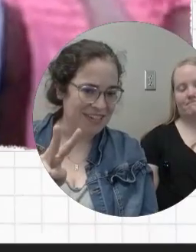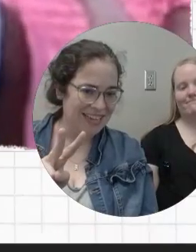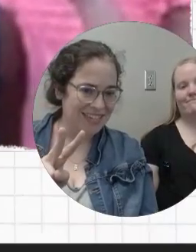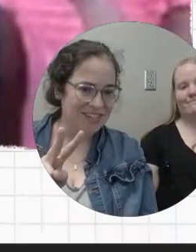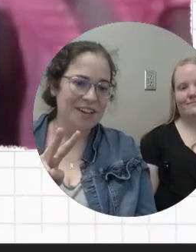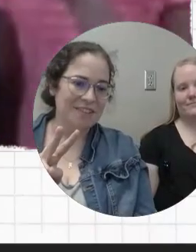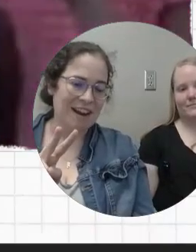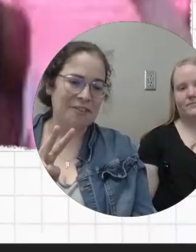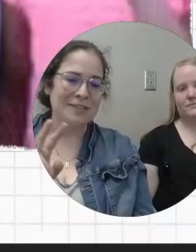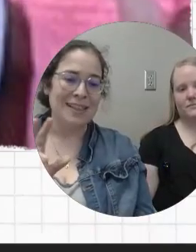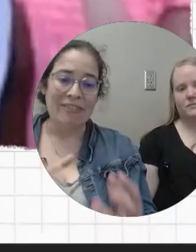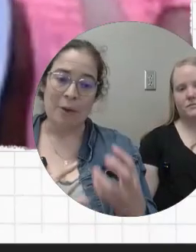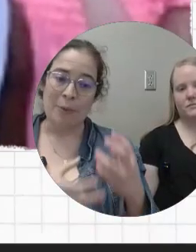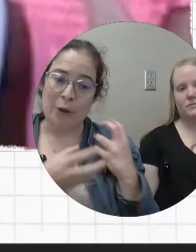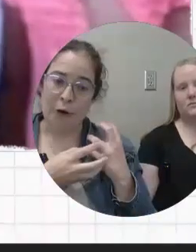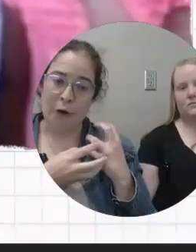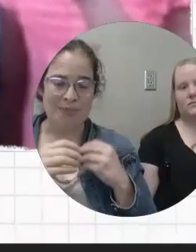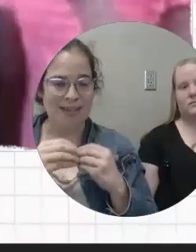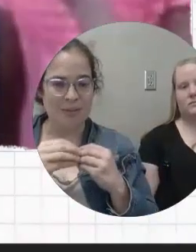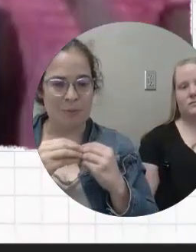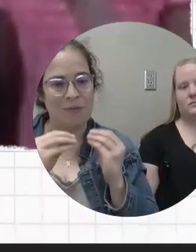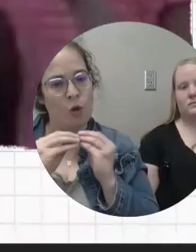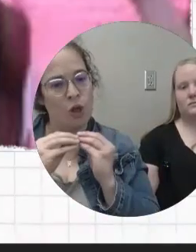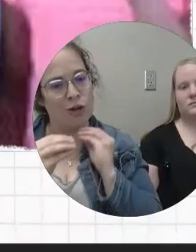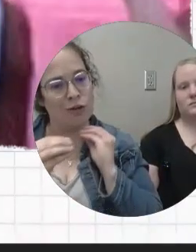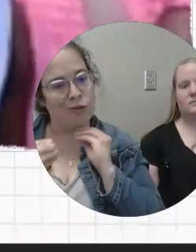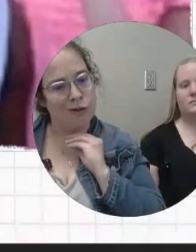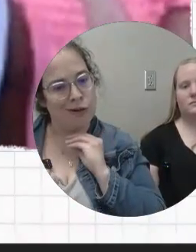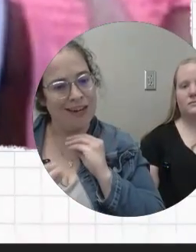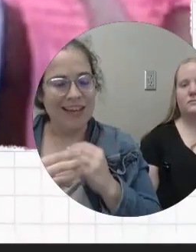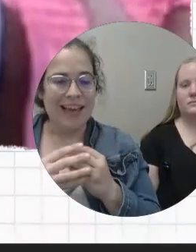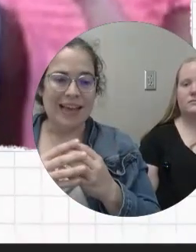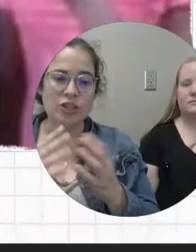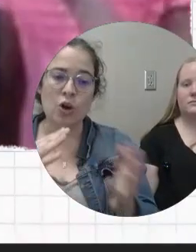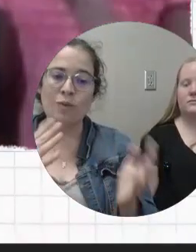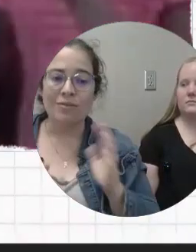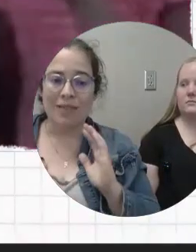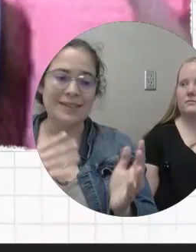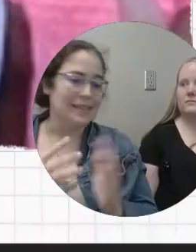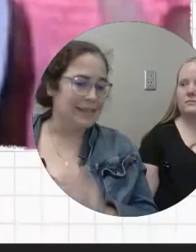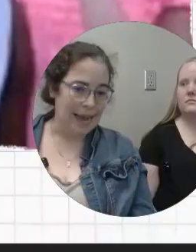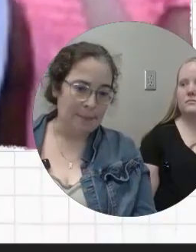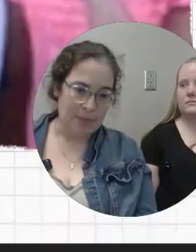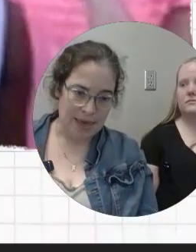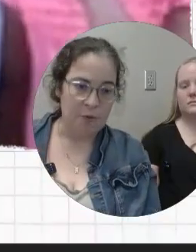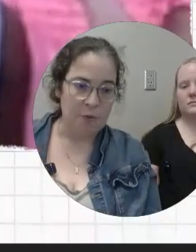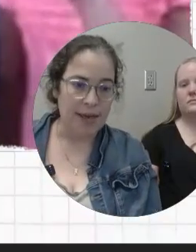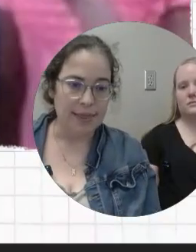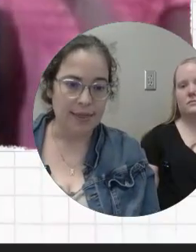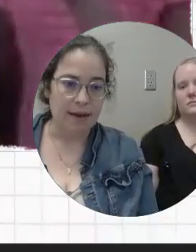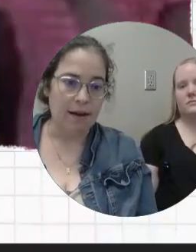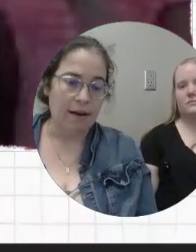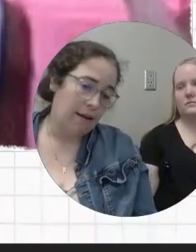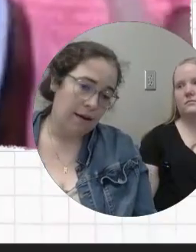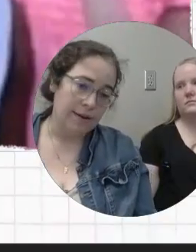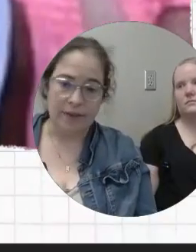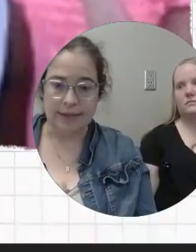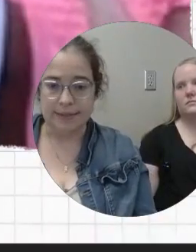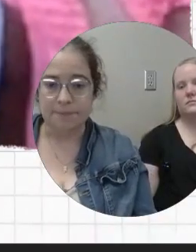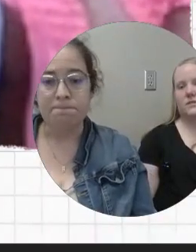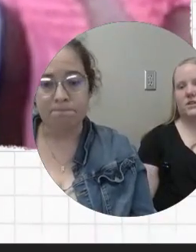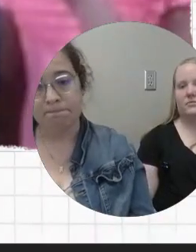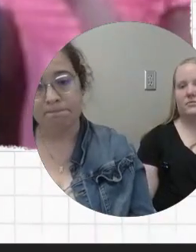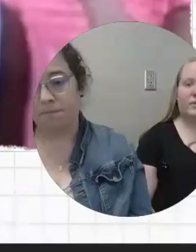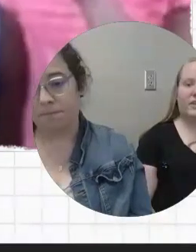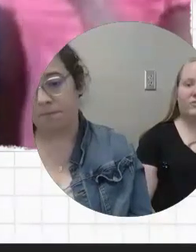those simulations we just heard, how much did you hear and how much did you understand, right? There's a lot that we heard, but that doesn't mean we fully understood. And